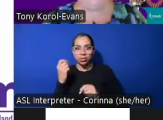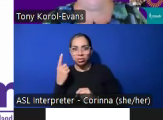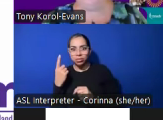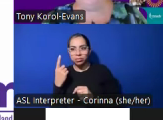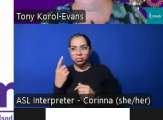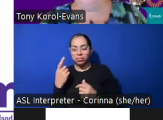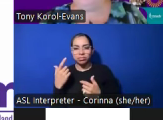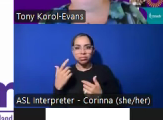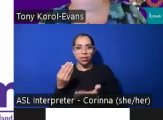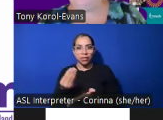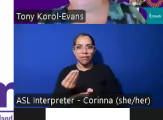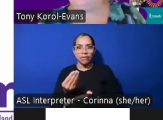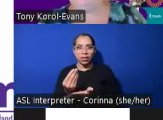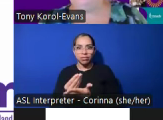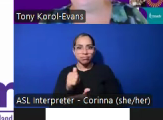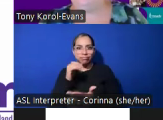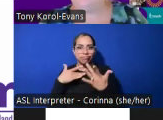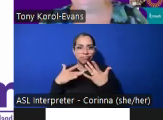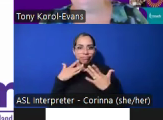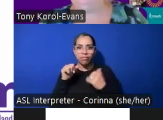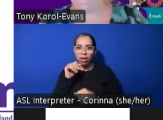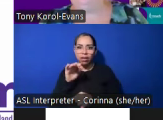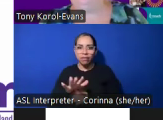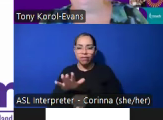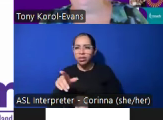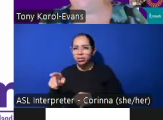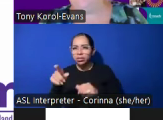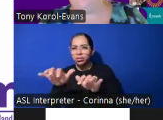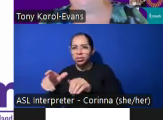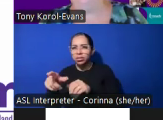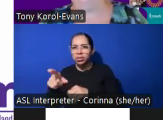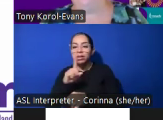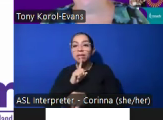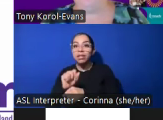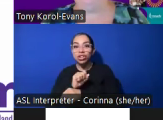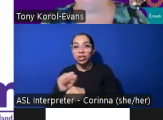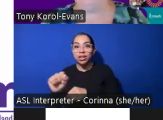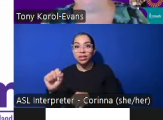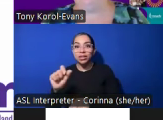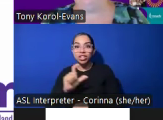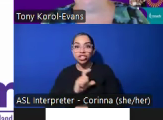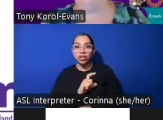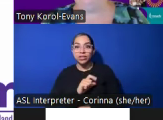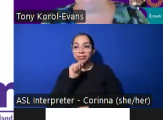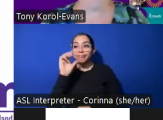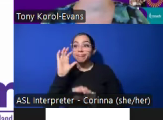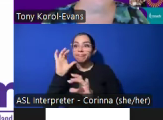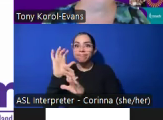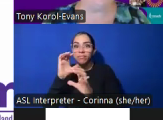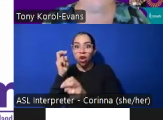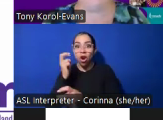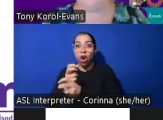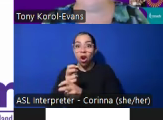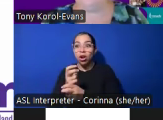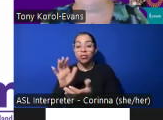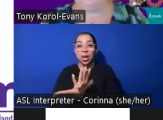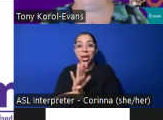challenging. Carly says, not just that, literally the sheriffs don't look that hard to serve the papers. And after a certain number of days, it's